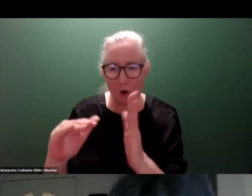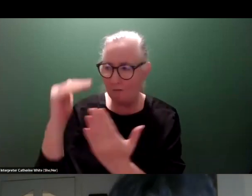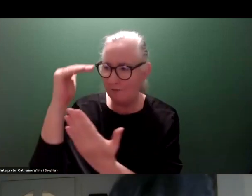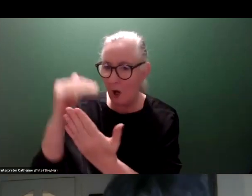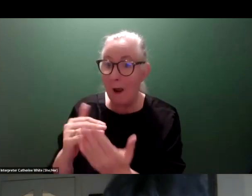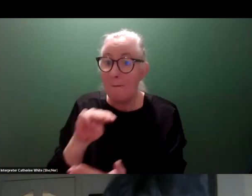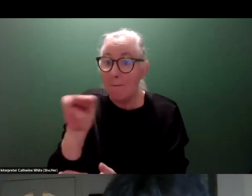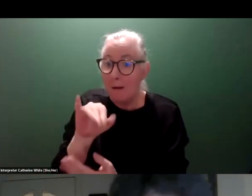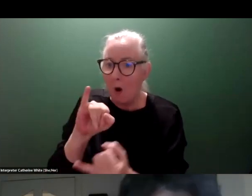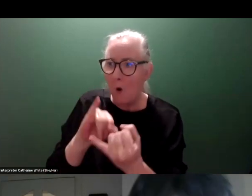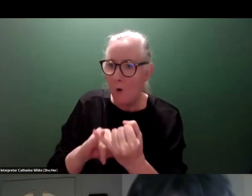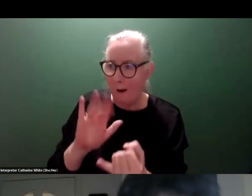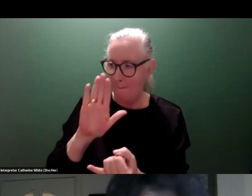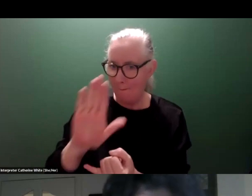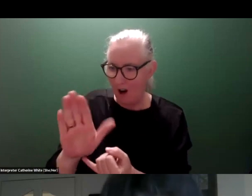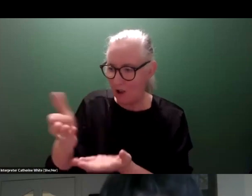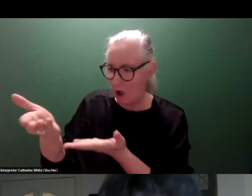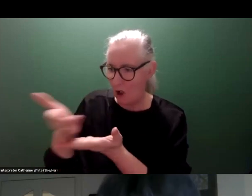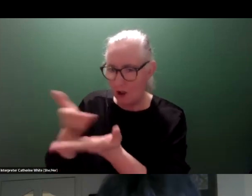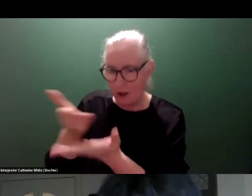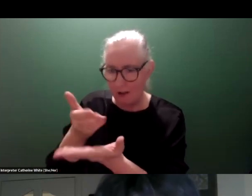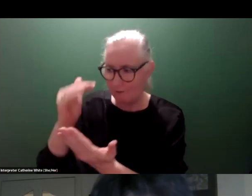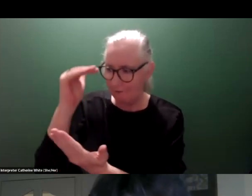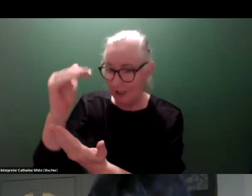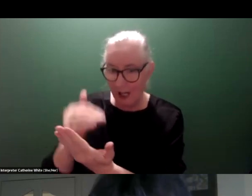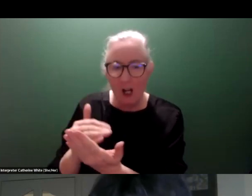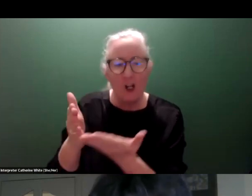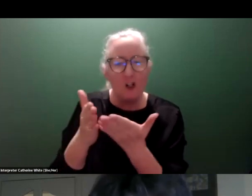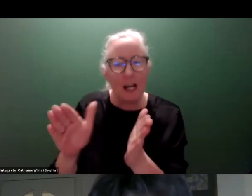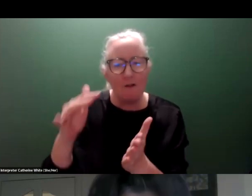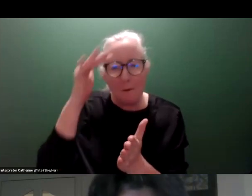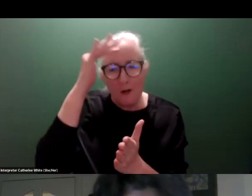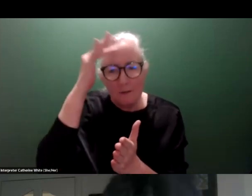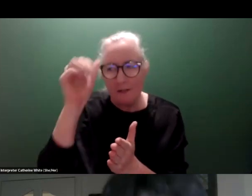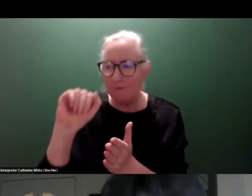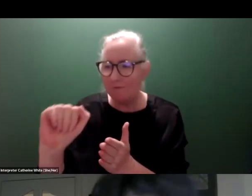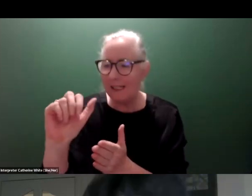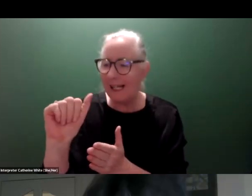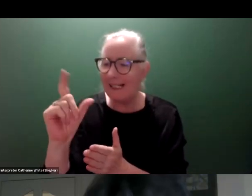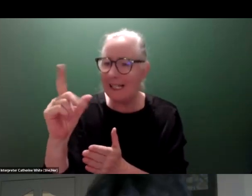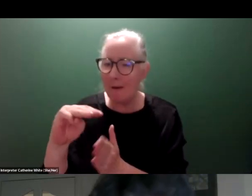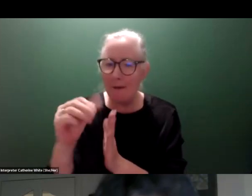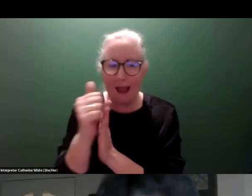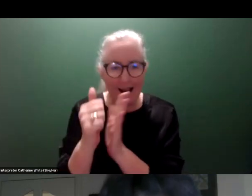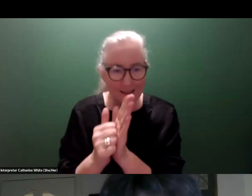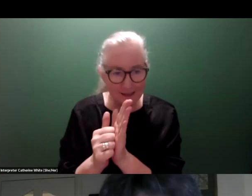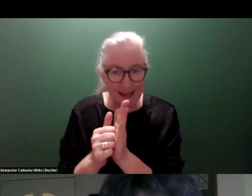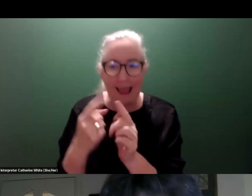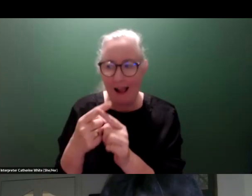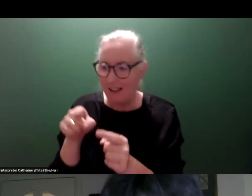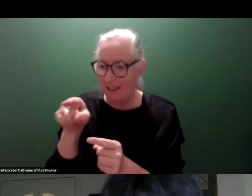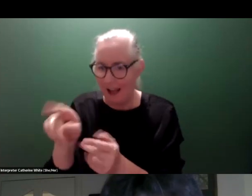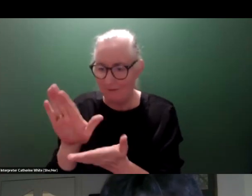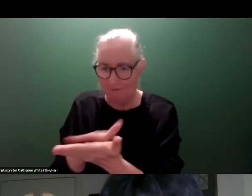who must be consulted. You'll find that in the general principles of the ADM Act, and obviously replicated in